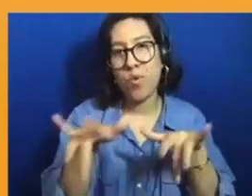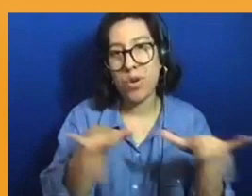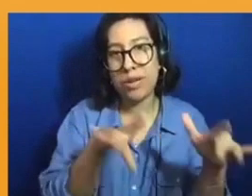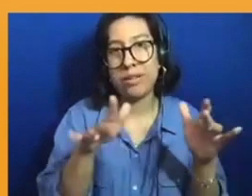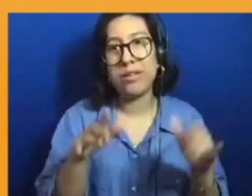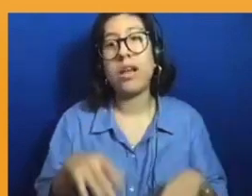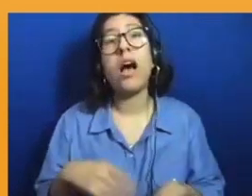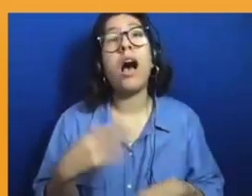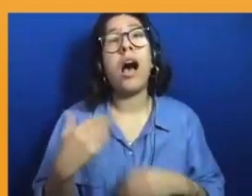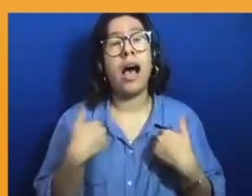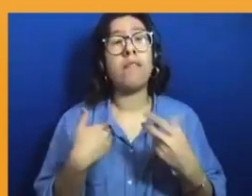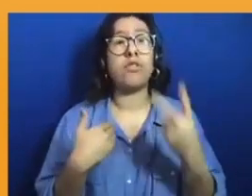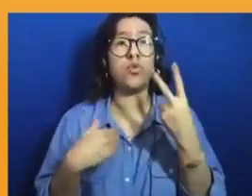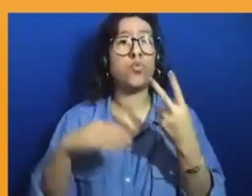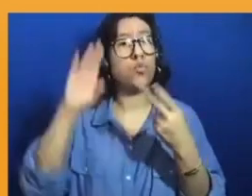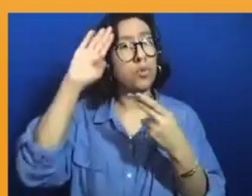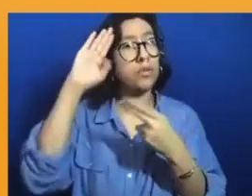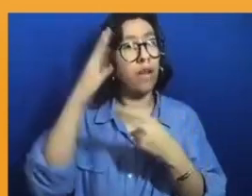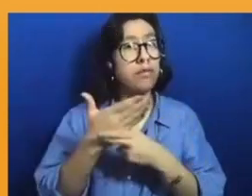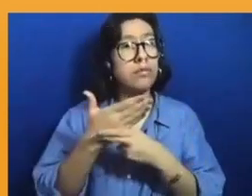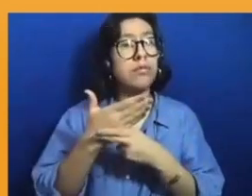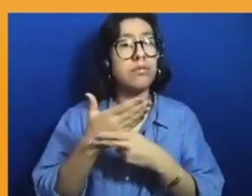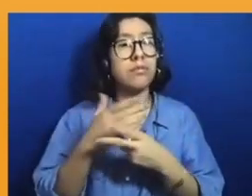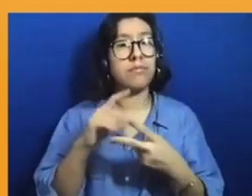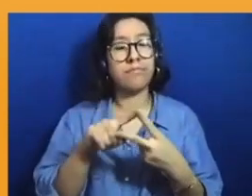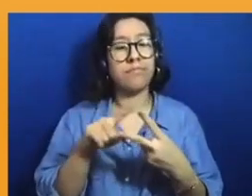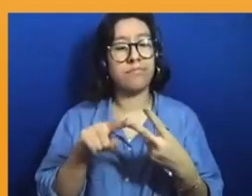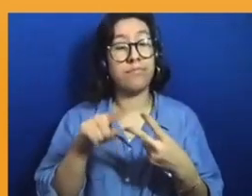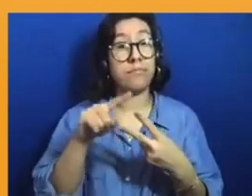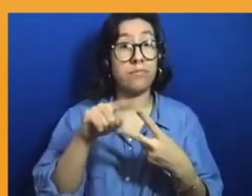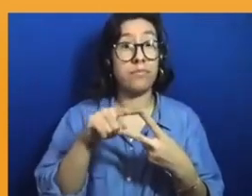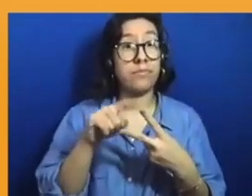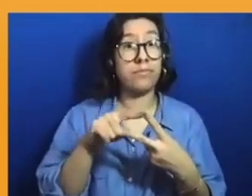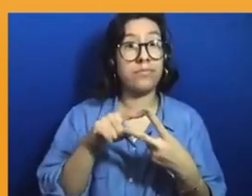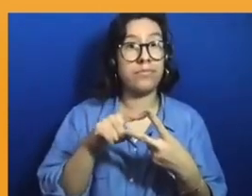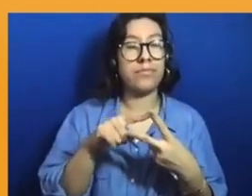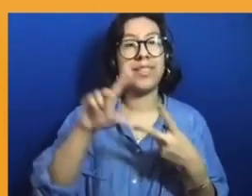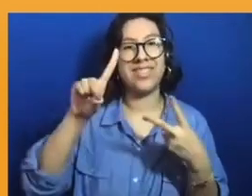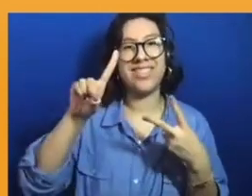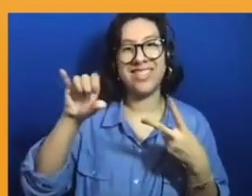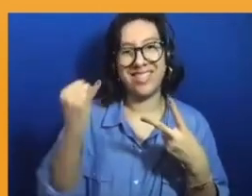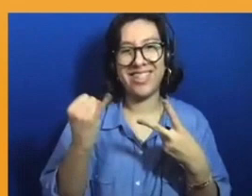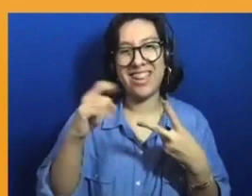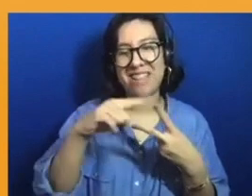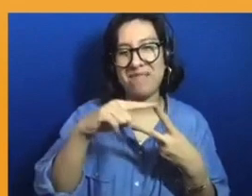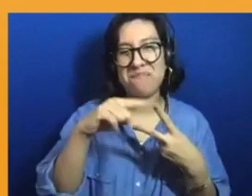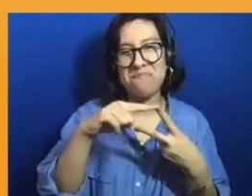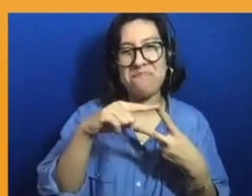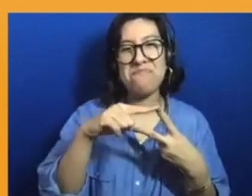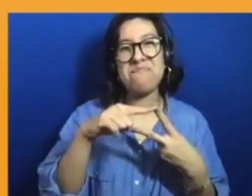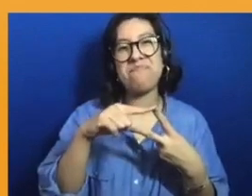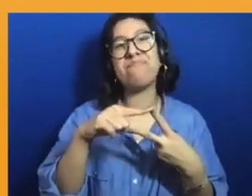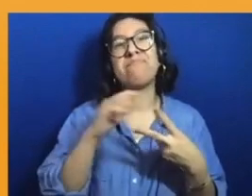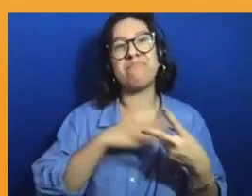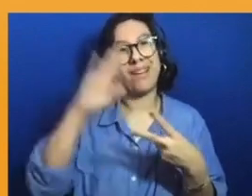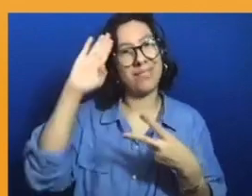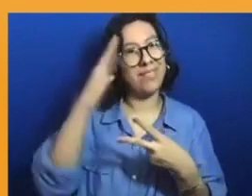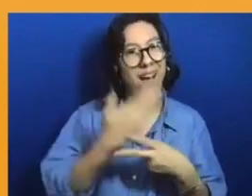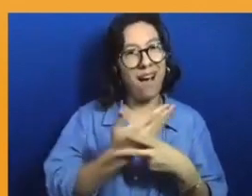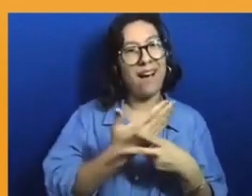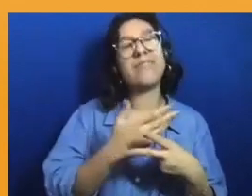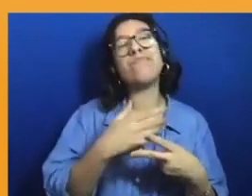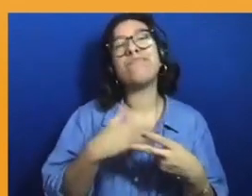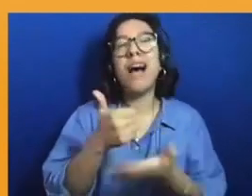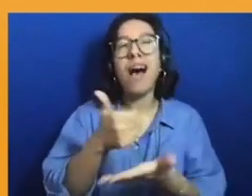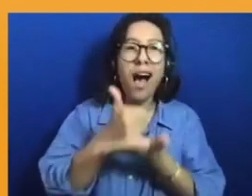two sons. The older one is a DJ, and so he helps me with